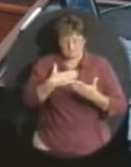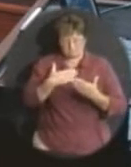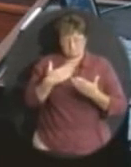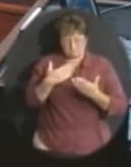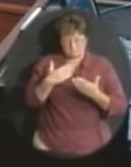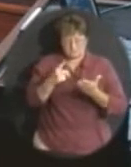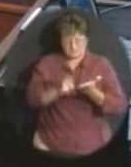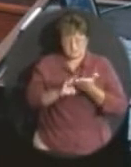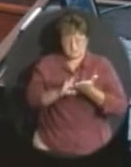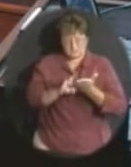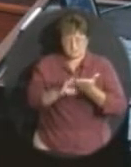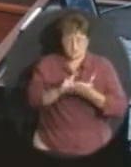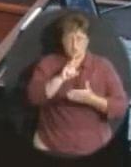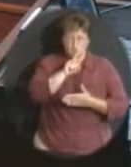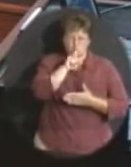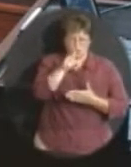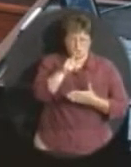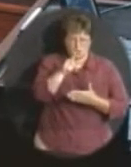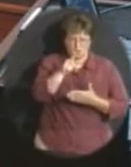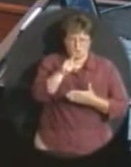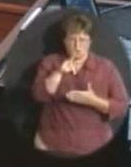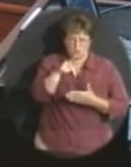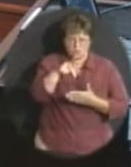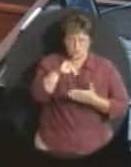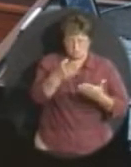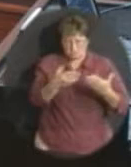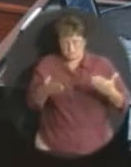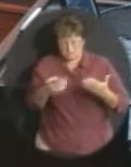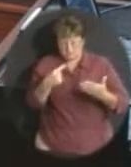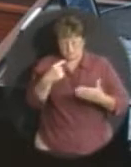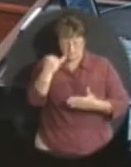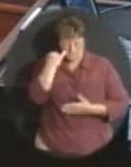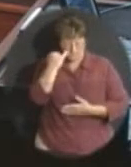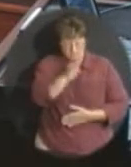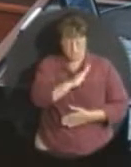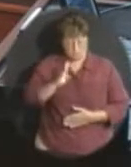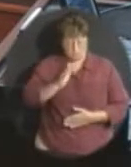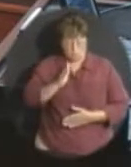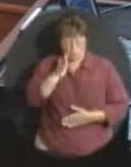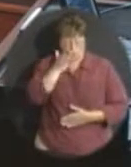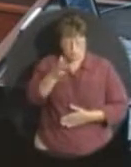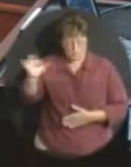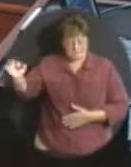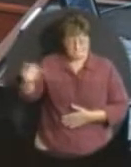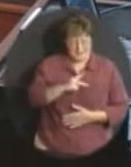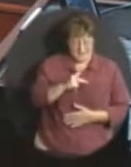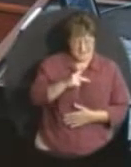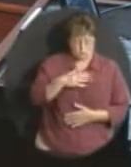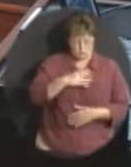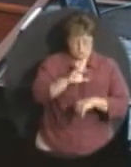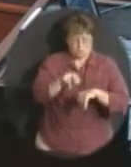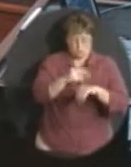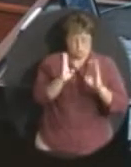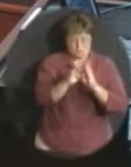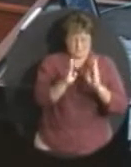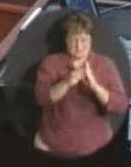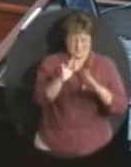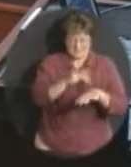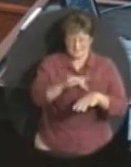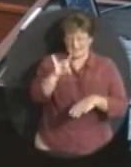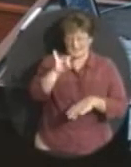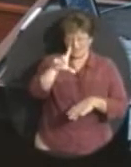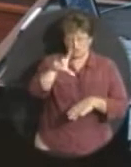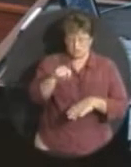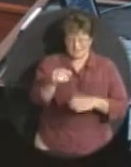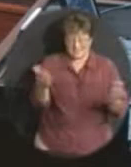the acquisition of real property, and that the board will return to the regular meeting at 8:20. In this